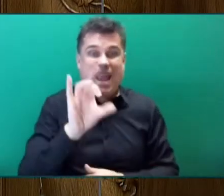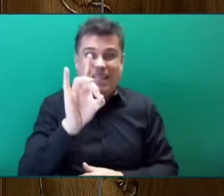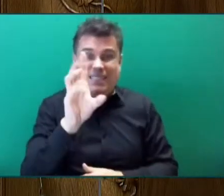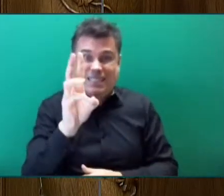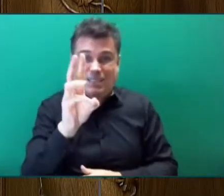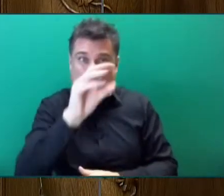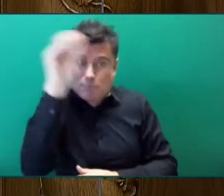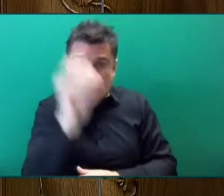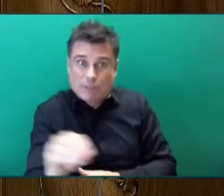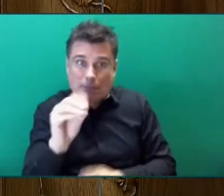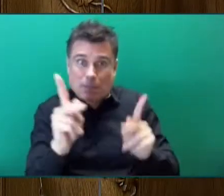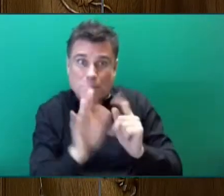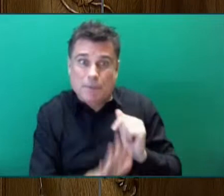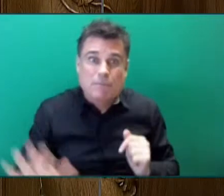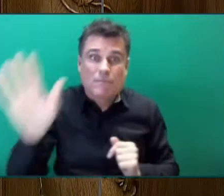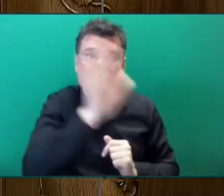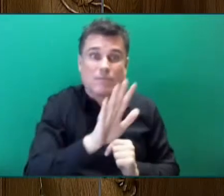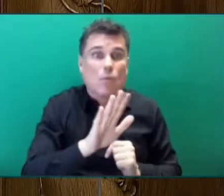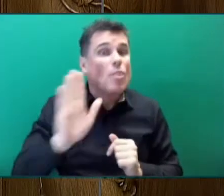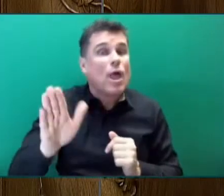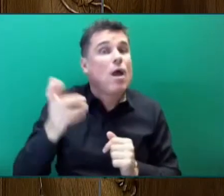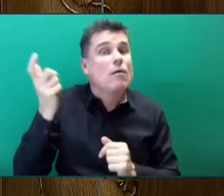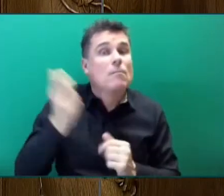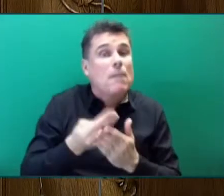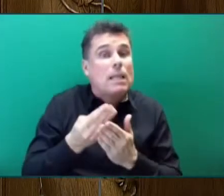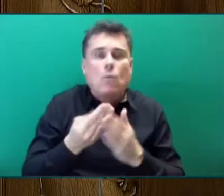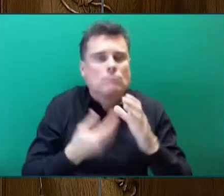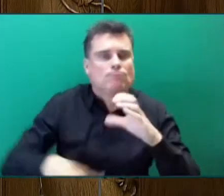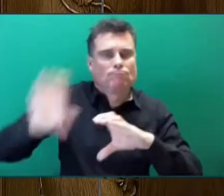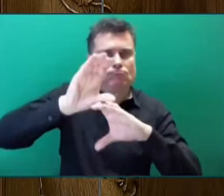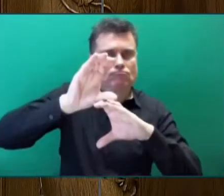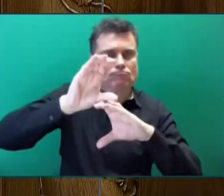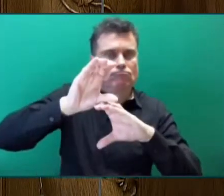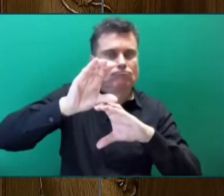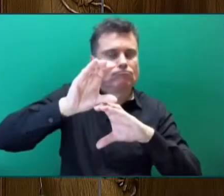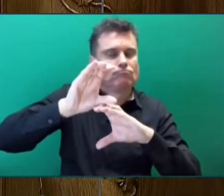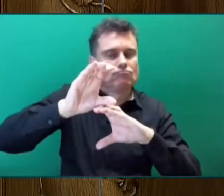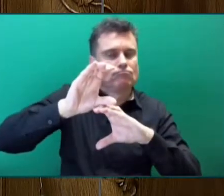Action Tax Credit. During